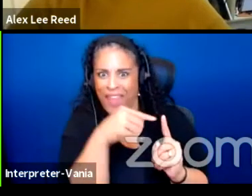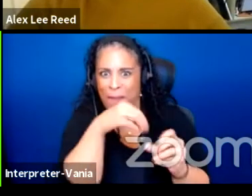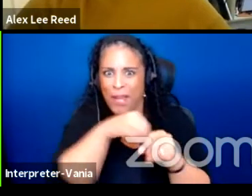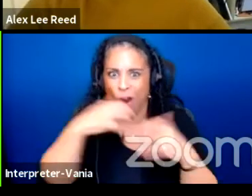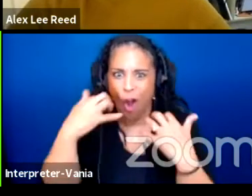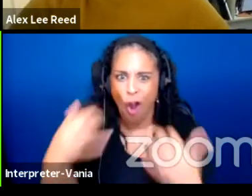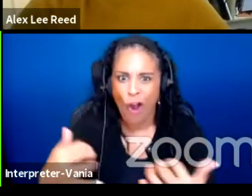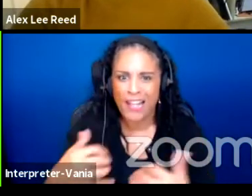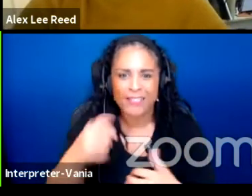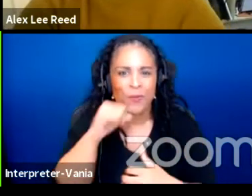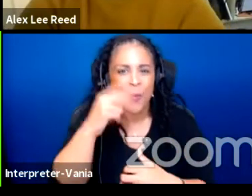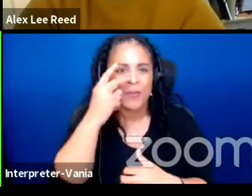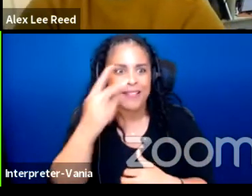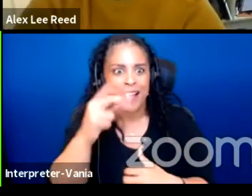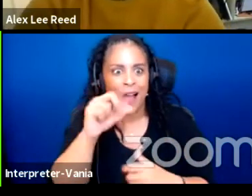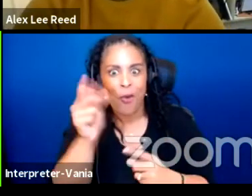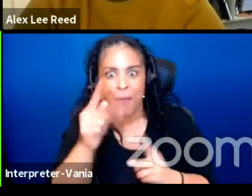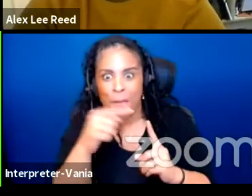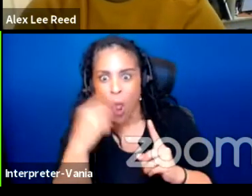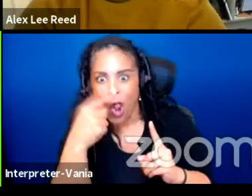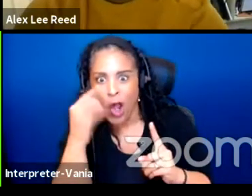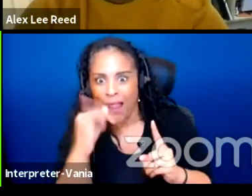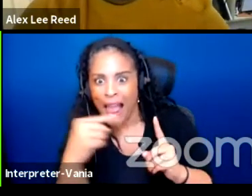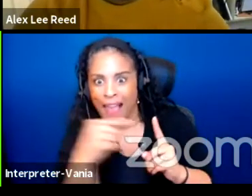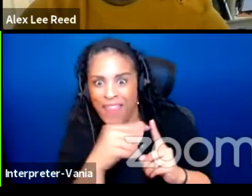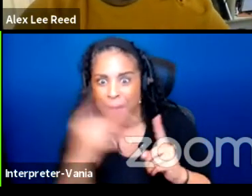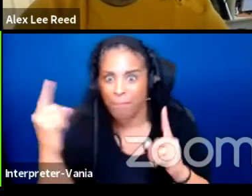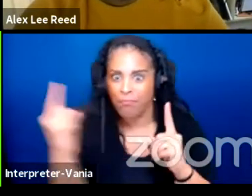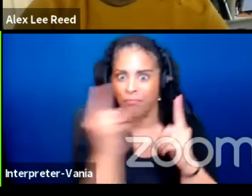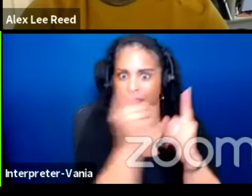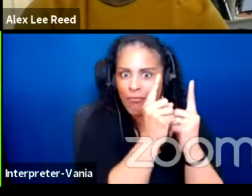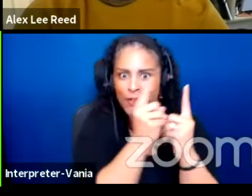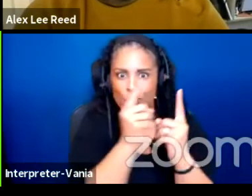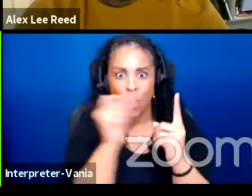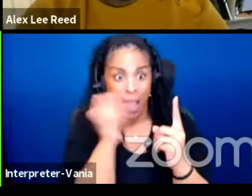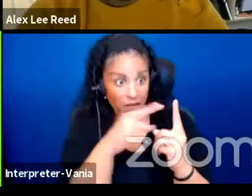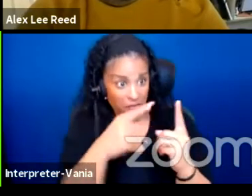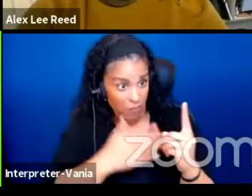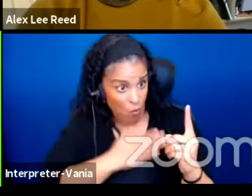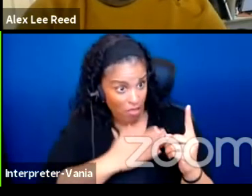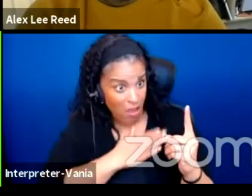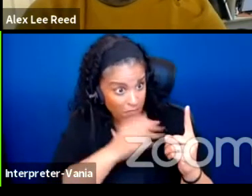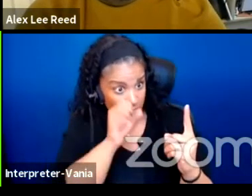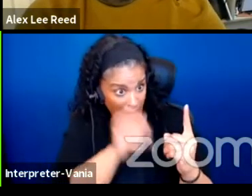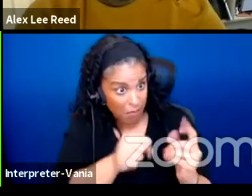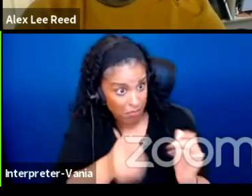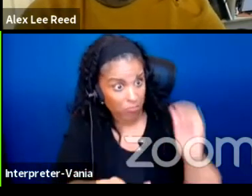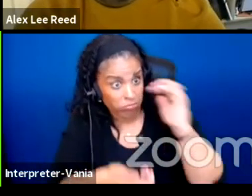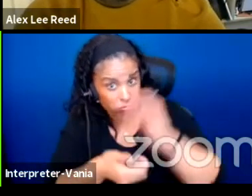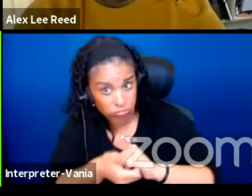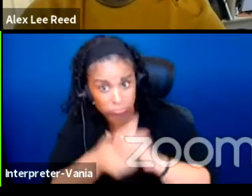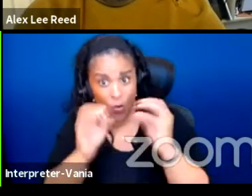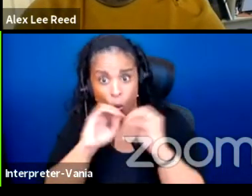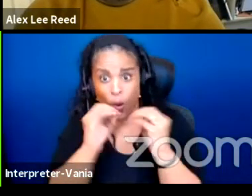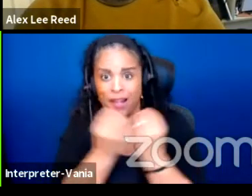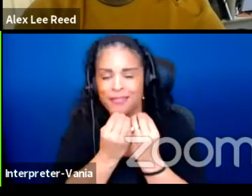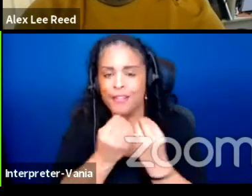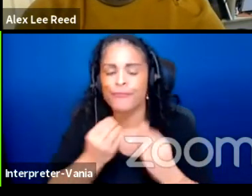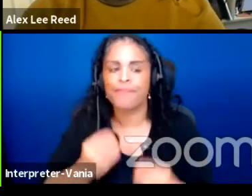other people who look like them, you know, approaching them to ask them if they're willing to become a part of the organization. I